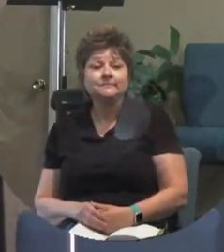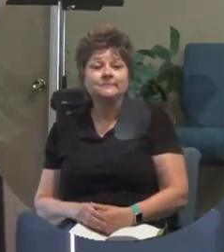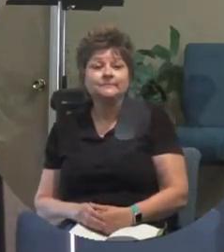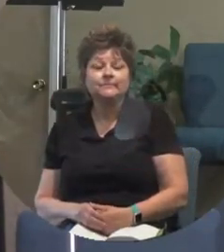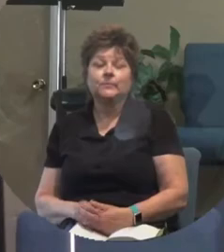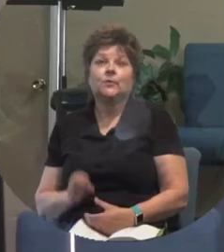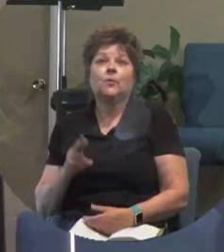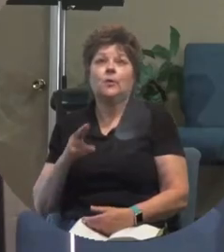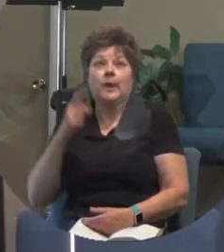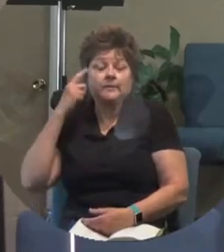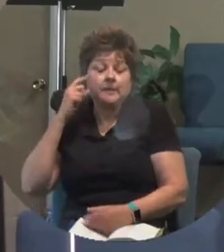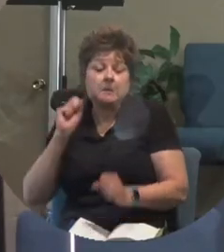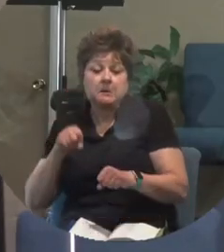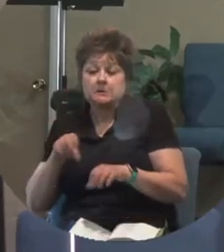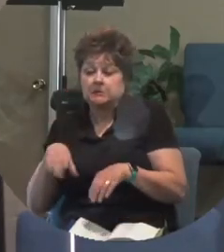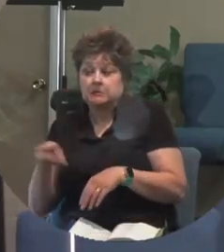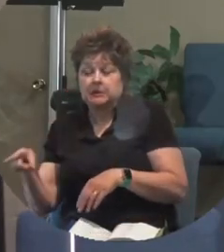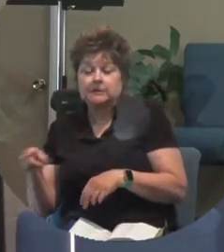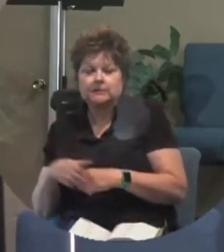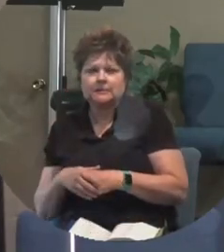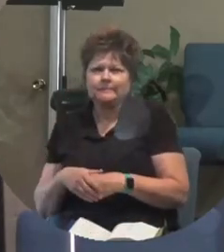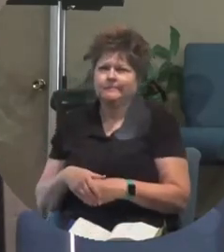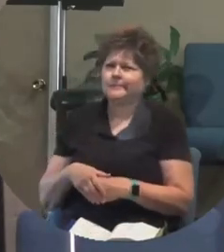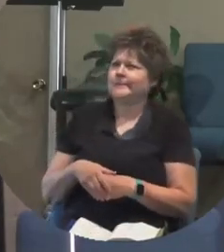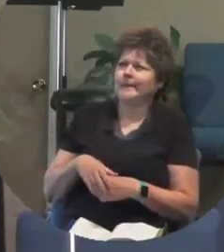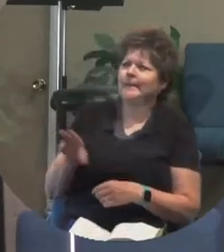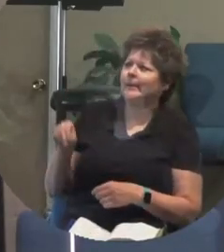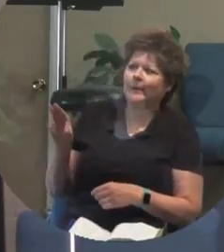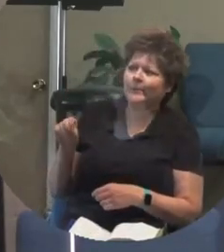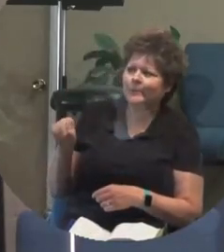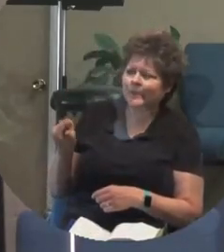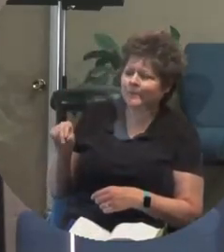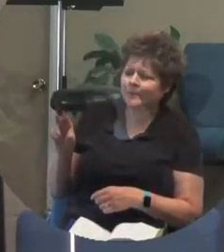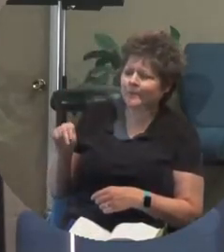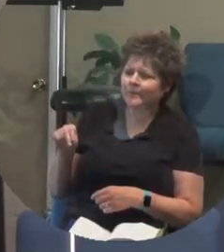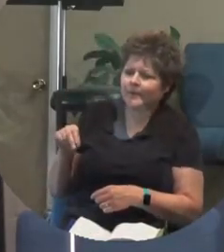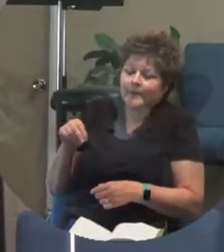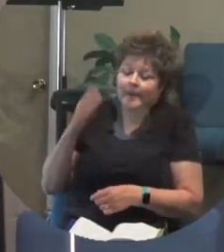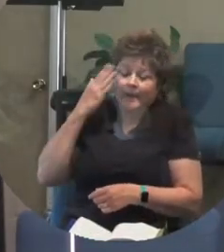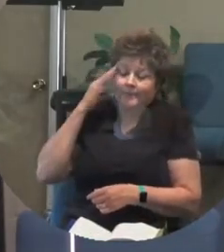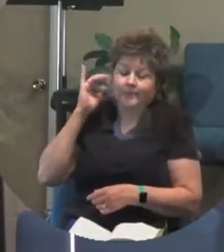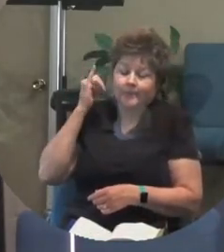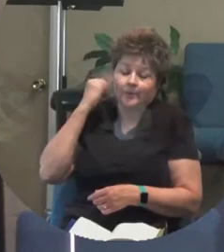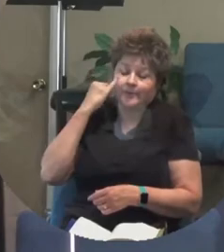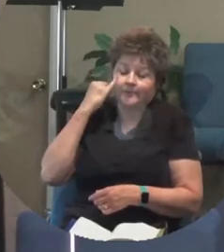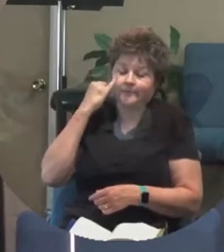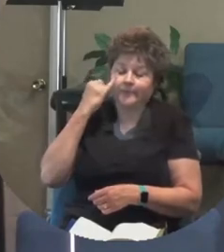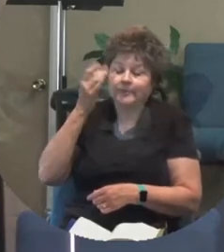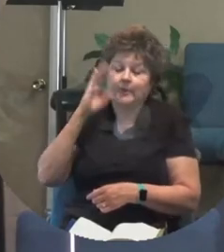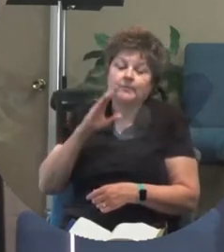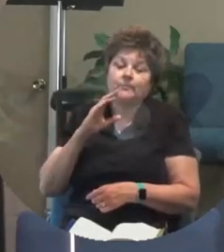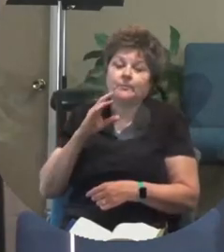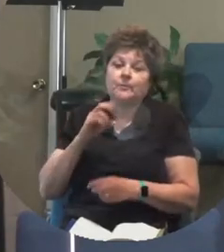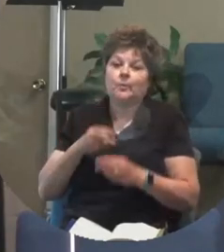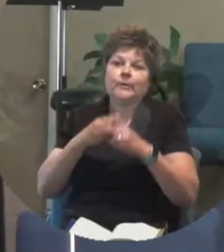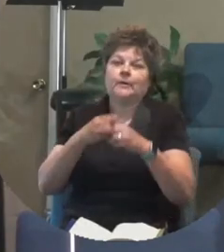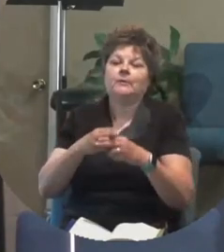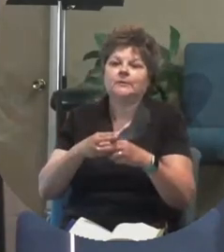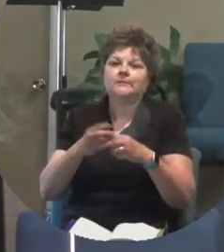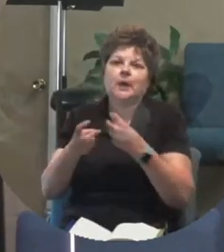Or I think I can do this. And God's going, no, no, no. And I don't know if God would call us a bonehead. He